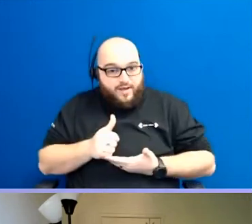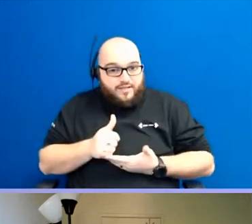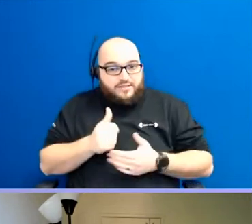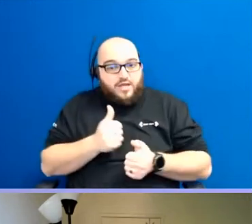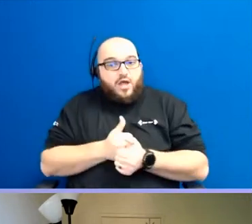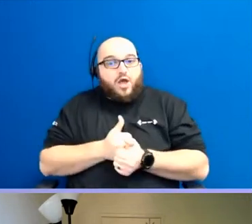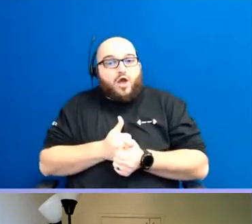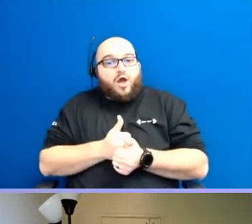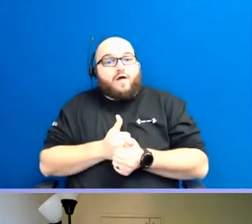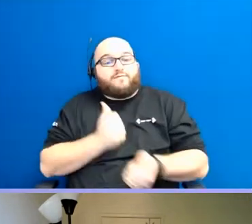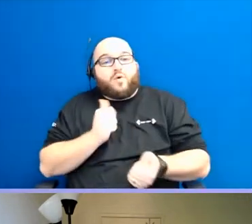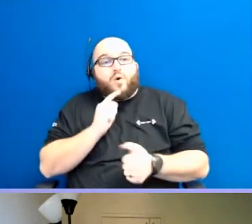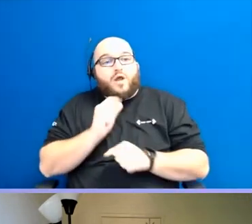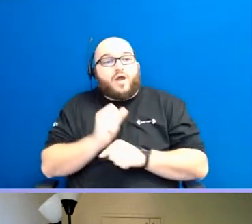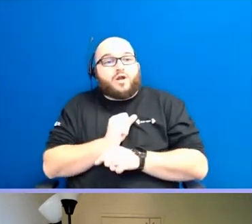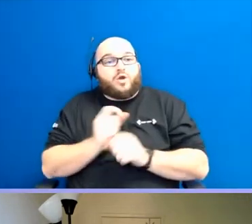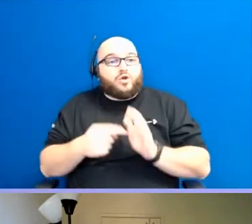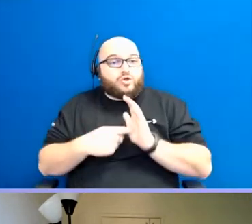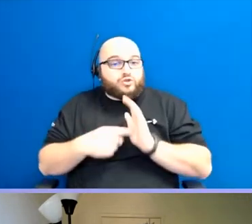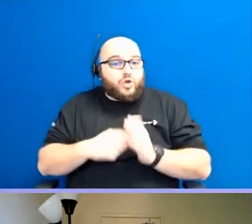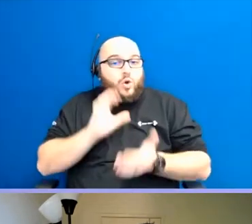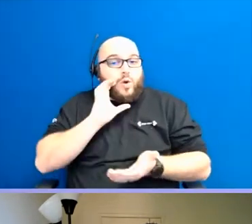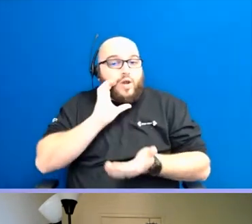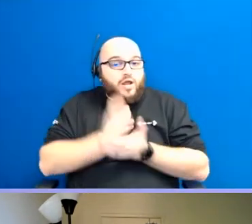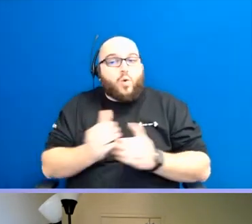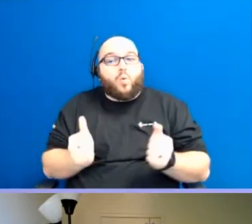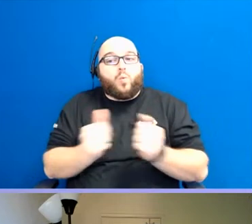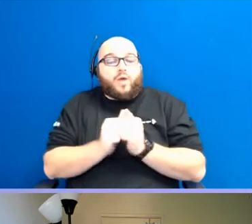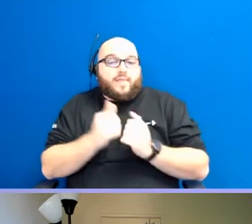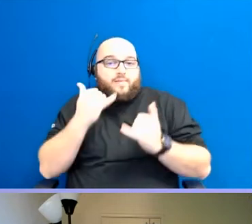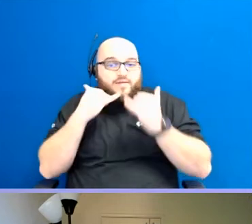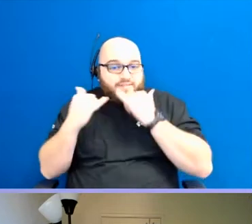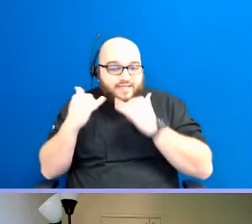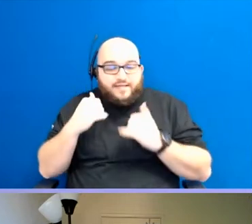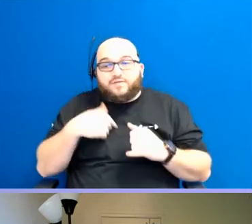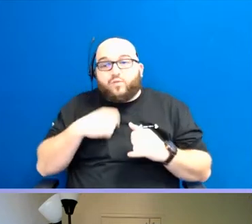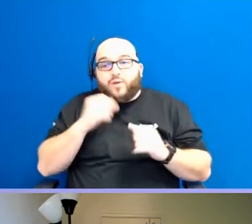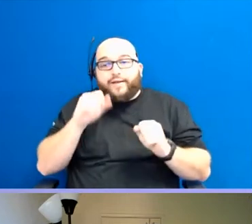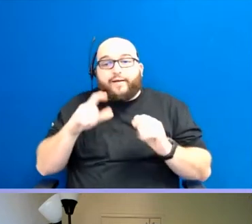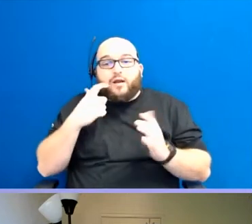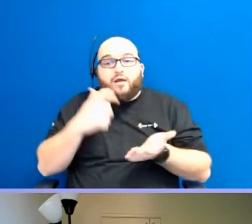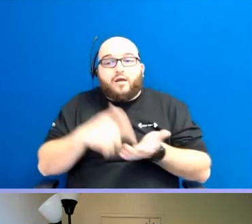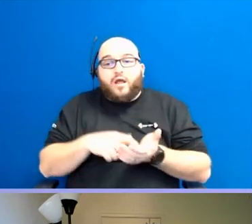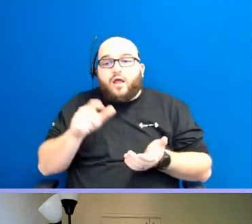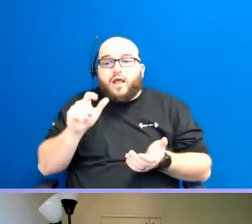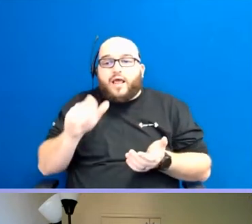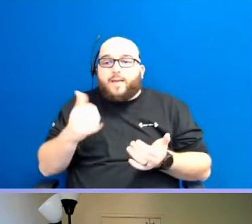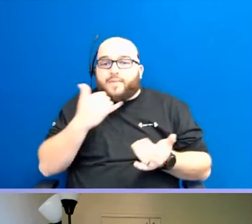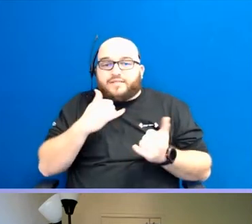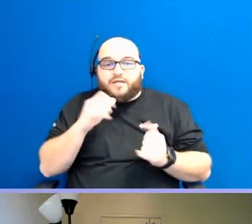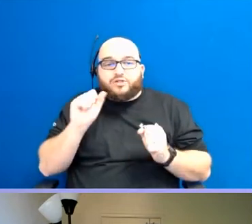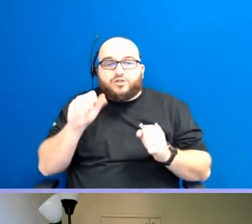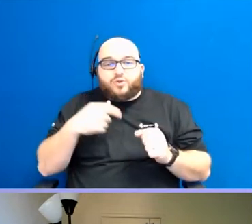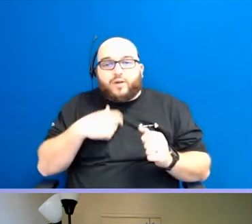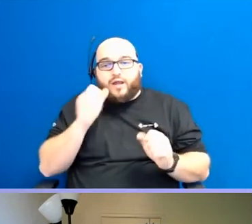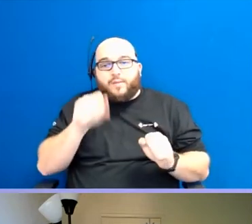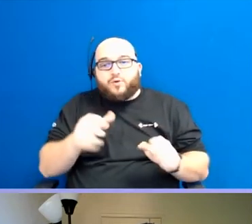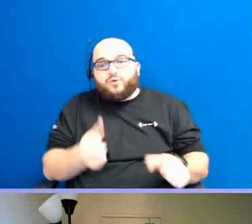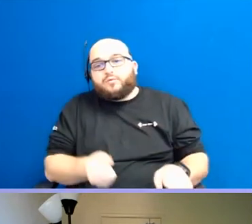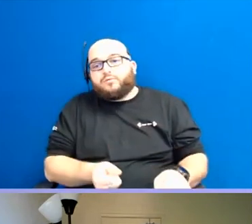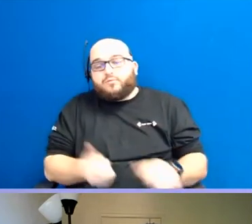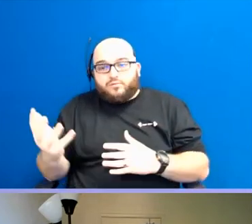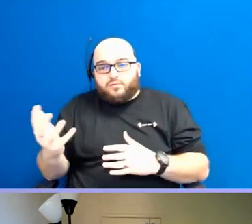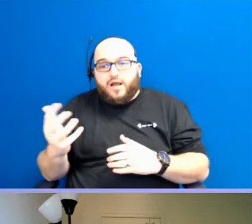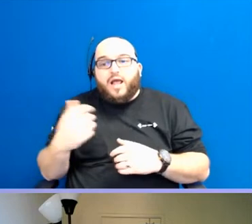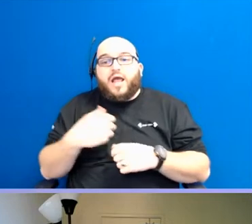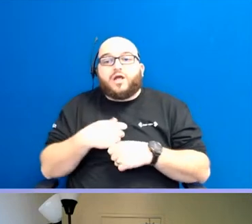avoid even showing images with mistakes? Like if we can detect like this image has a mistake, shouldn't we scrap that and generate another image to replace it that